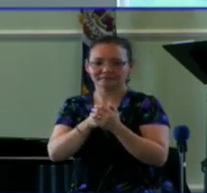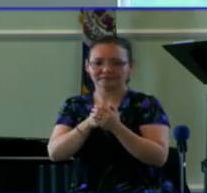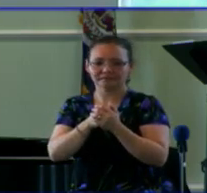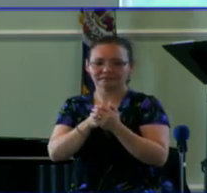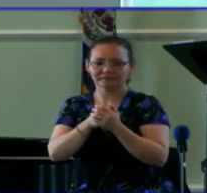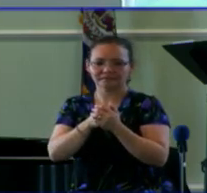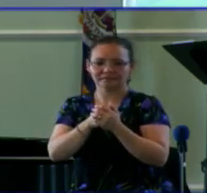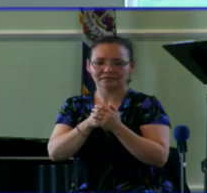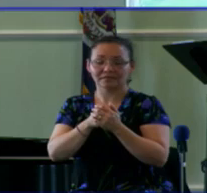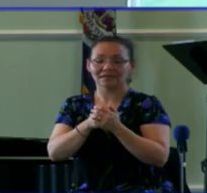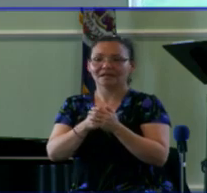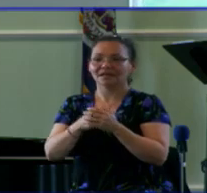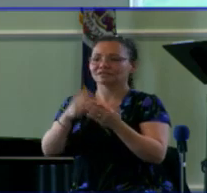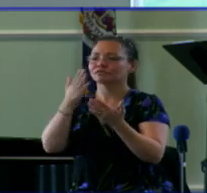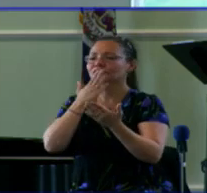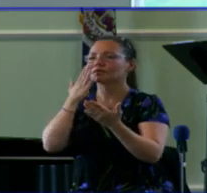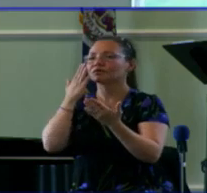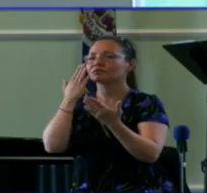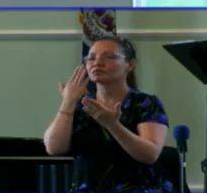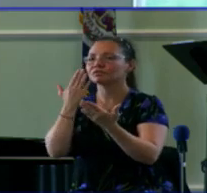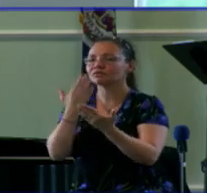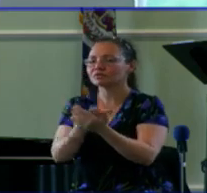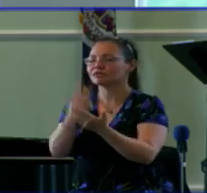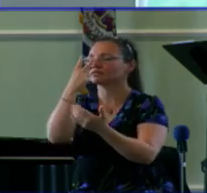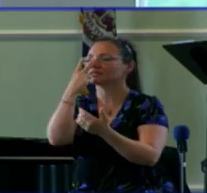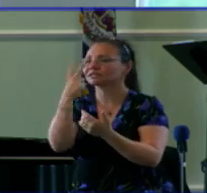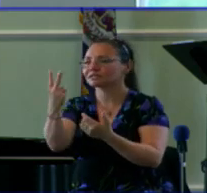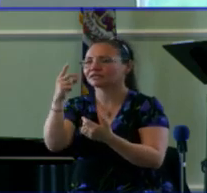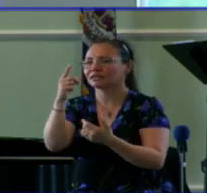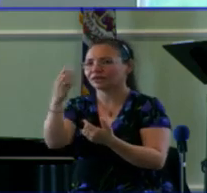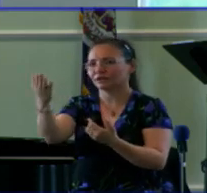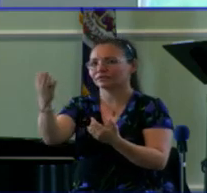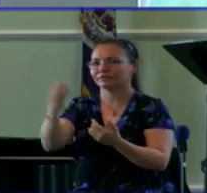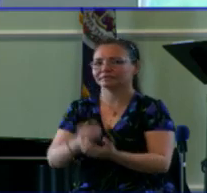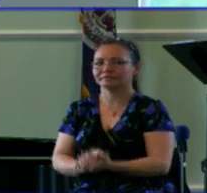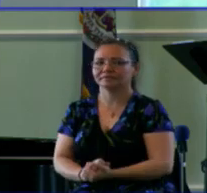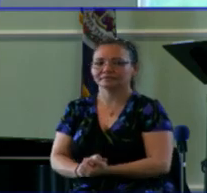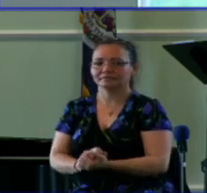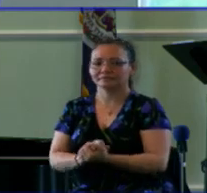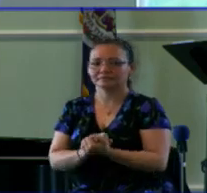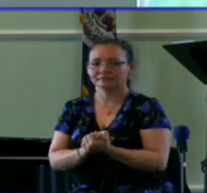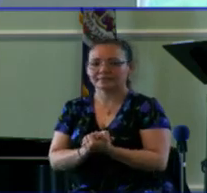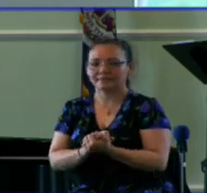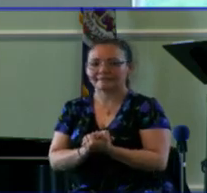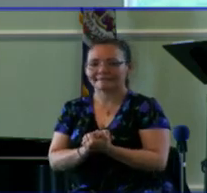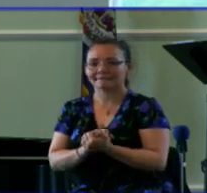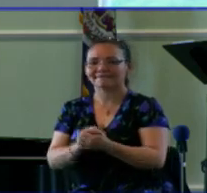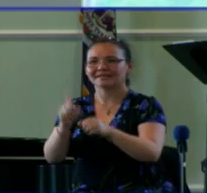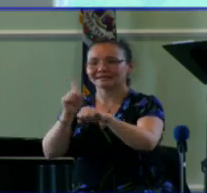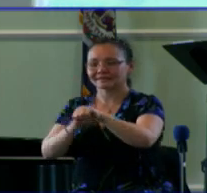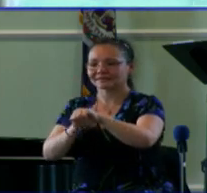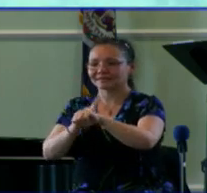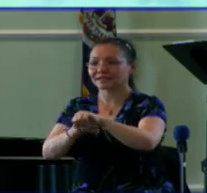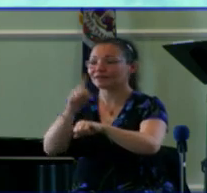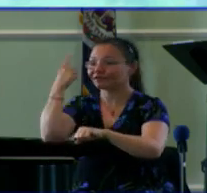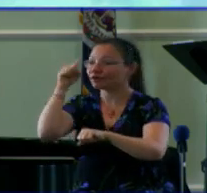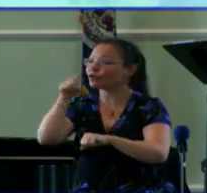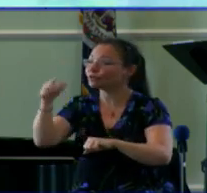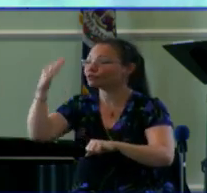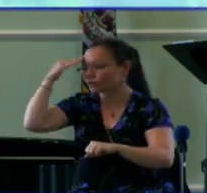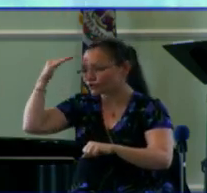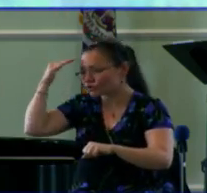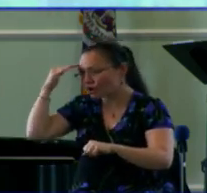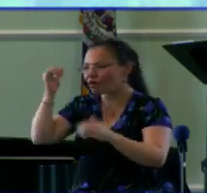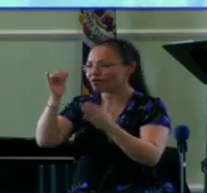he says, "it's so good to see you. He says, it is time for you to know